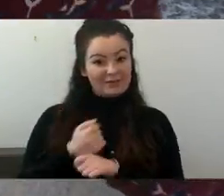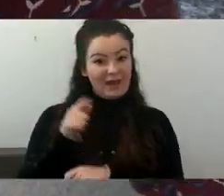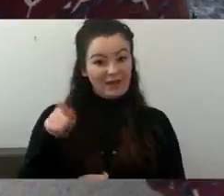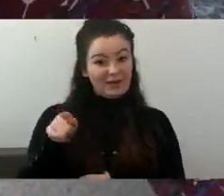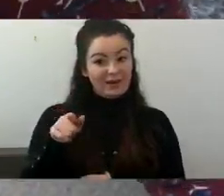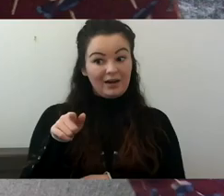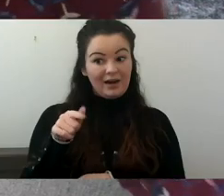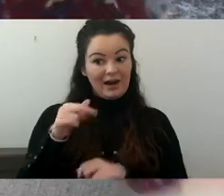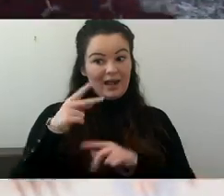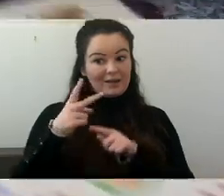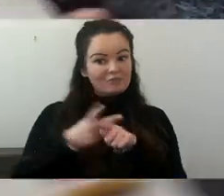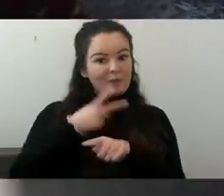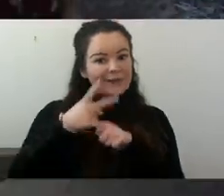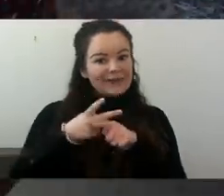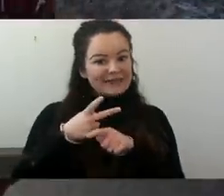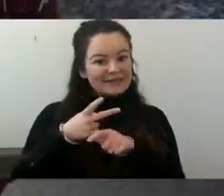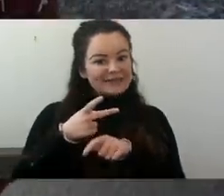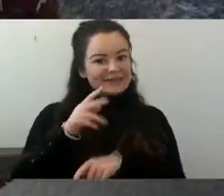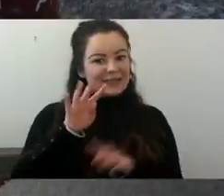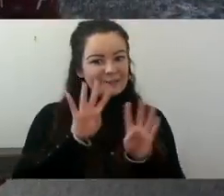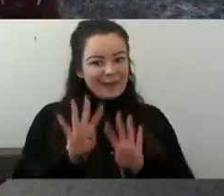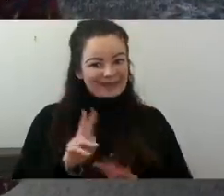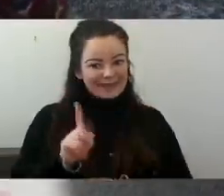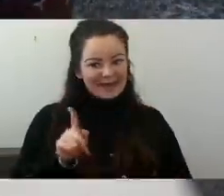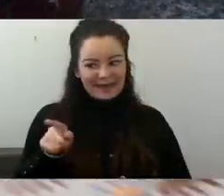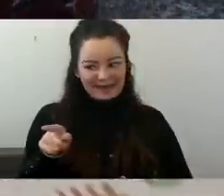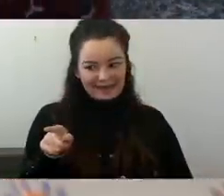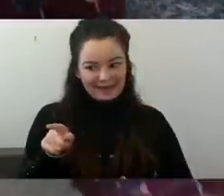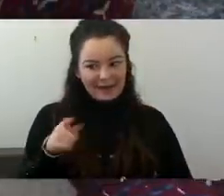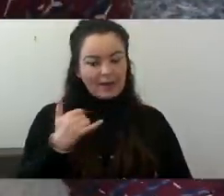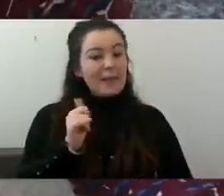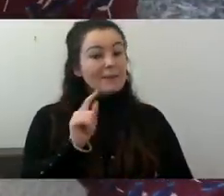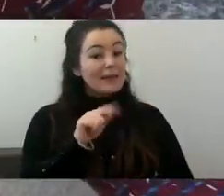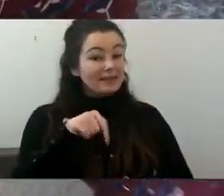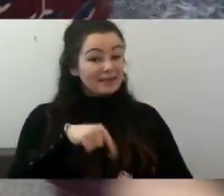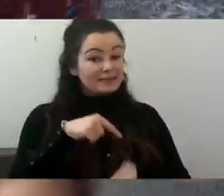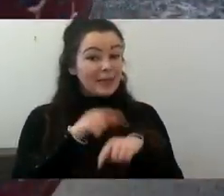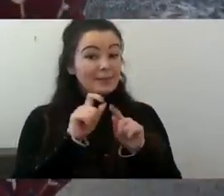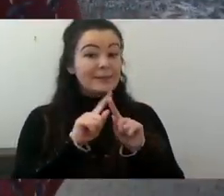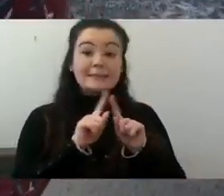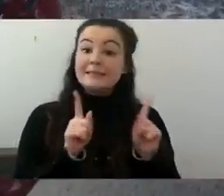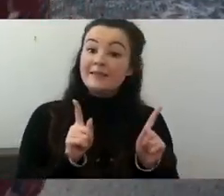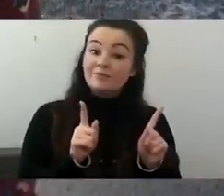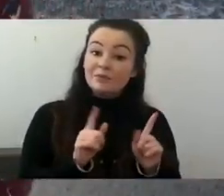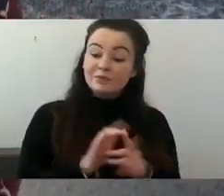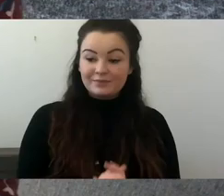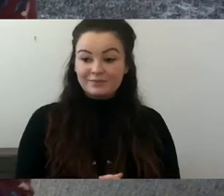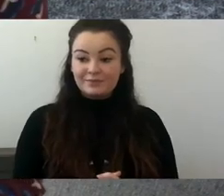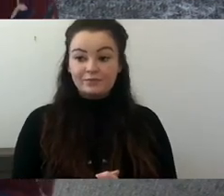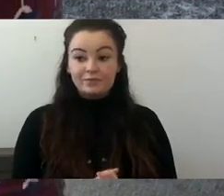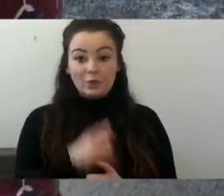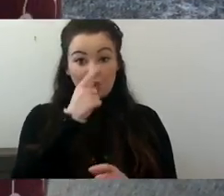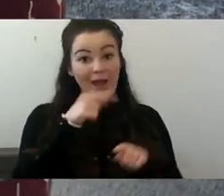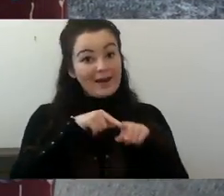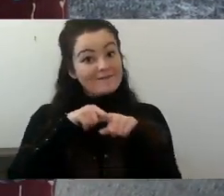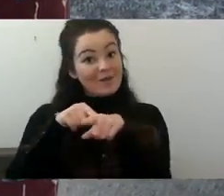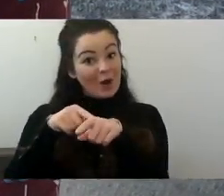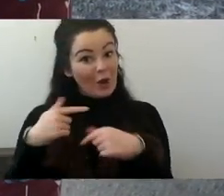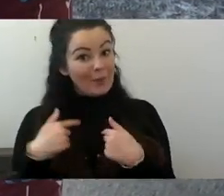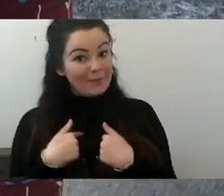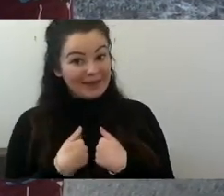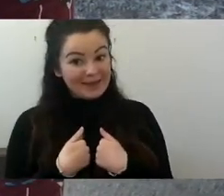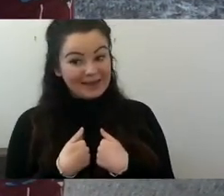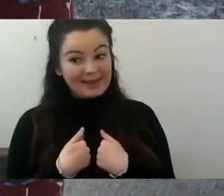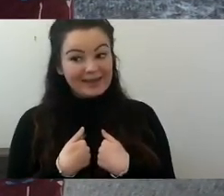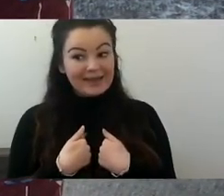this pattern that's a repeat pattern as an example, I might do something a little bit different this time. You are welcome to follow with